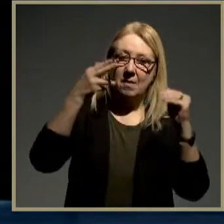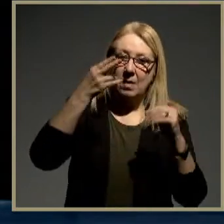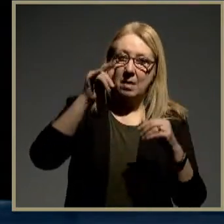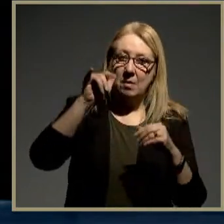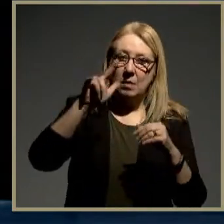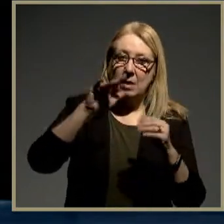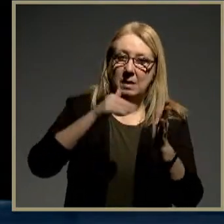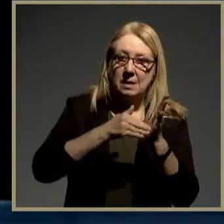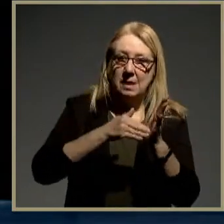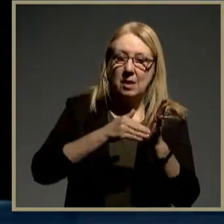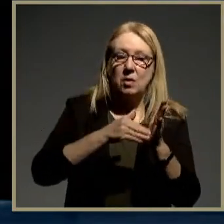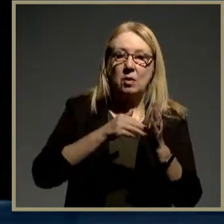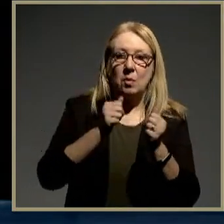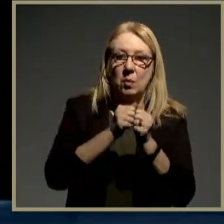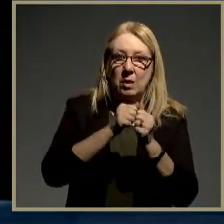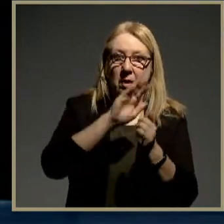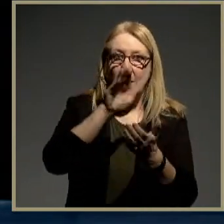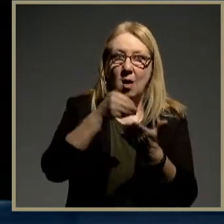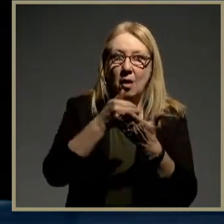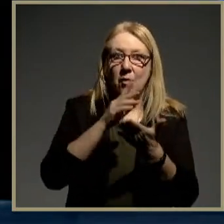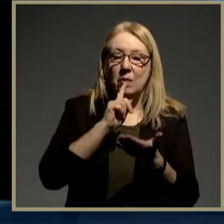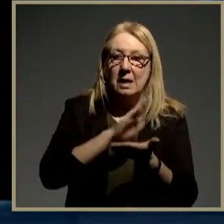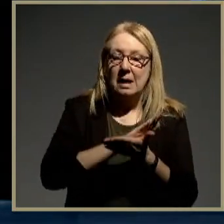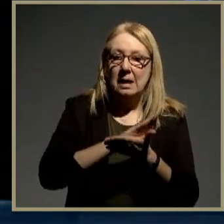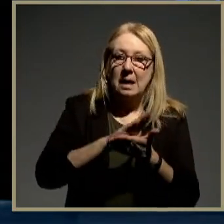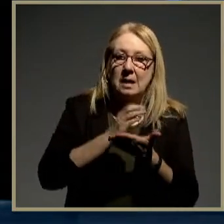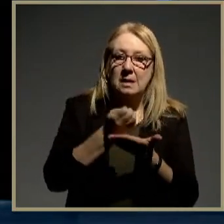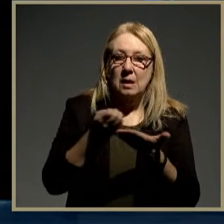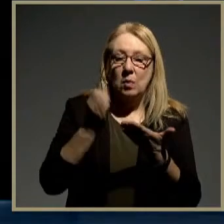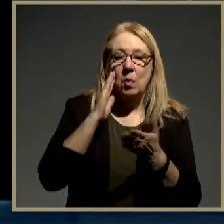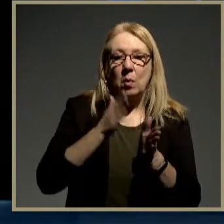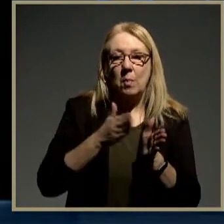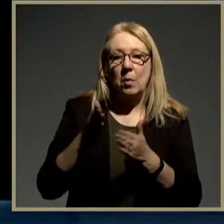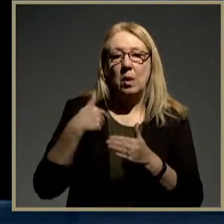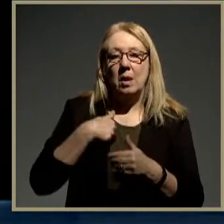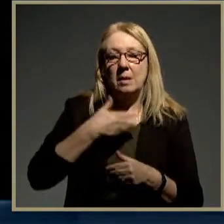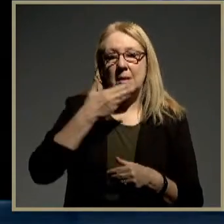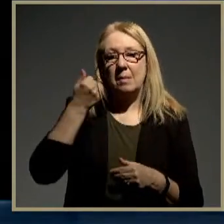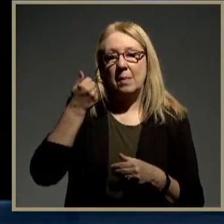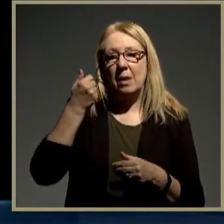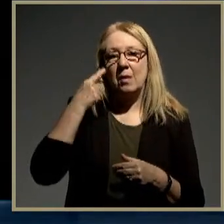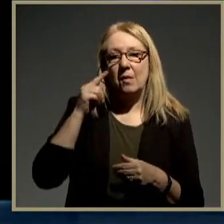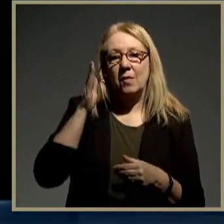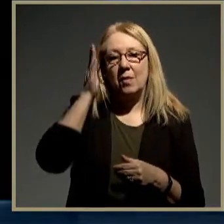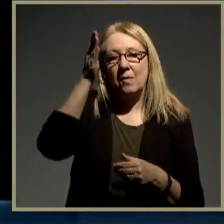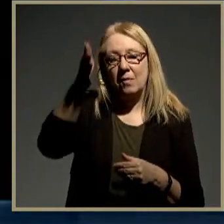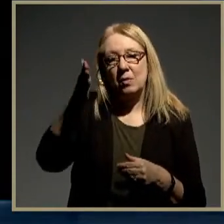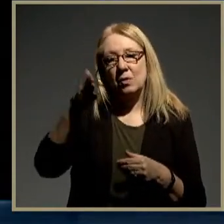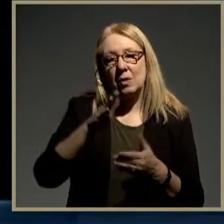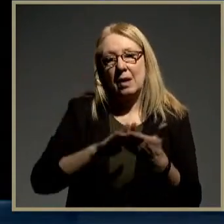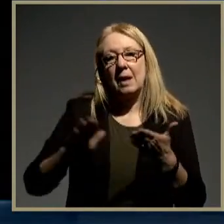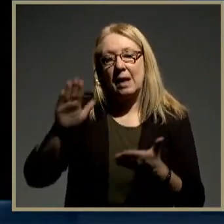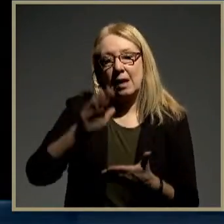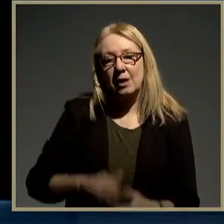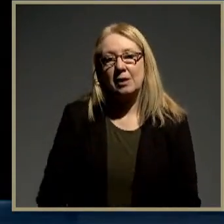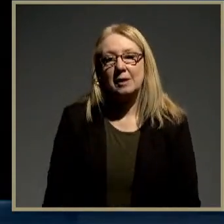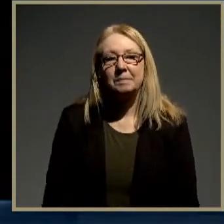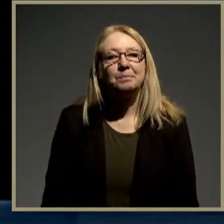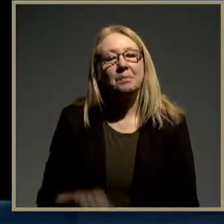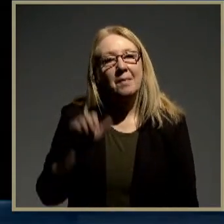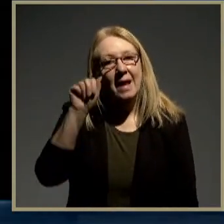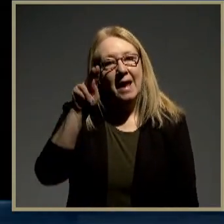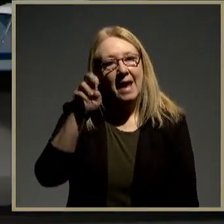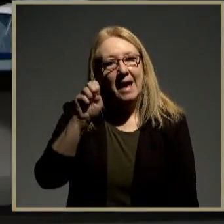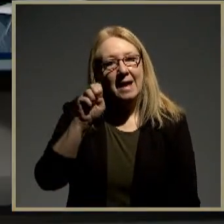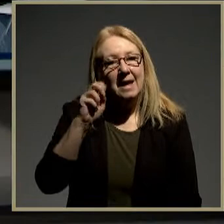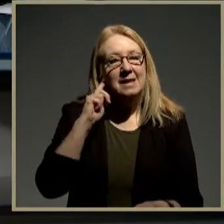such nice equipment and new equipment, I think that that will prepare us a lot better moving forward in our college process. Well, Annie, it sounds like